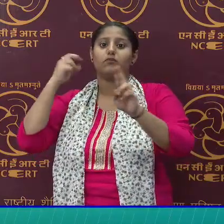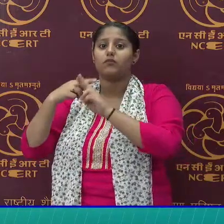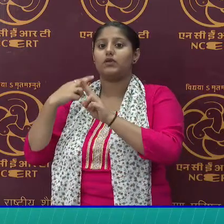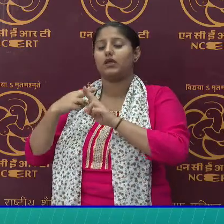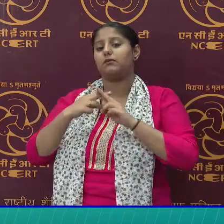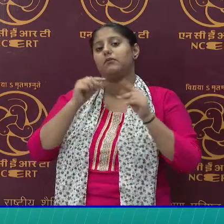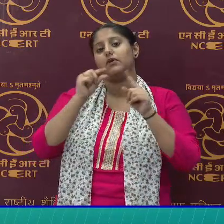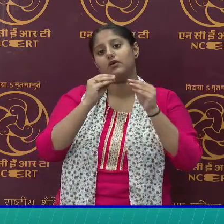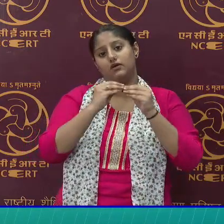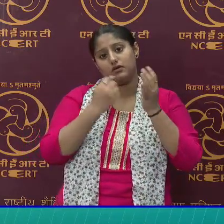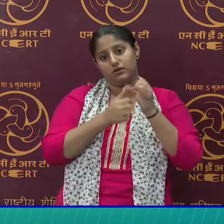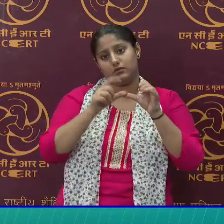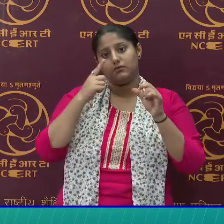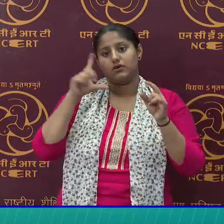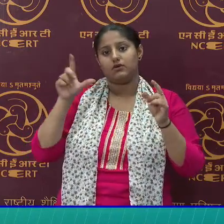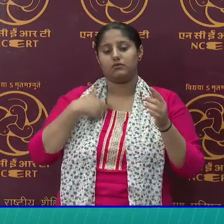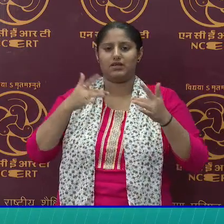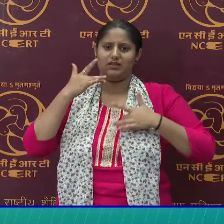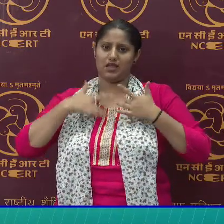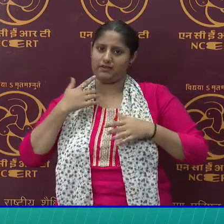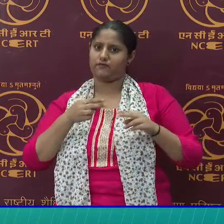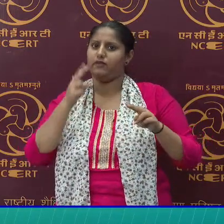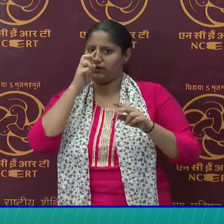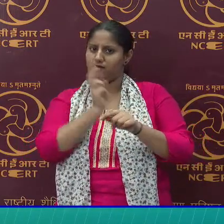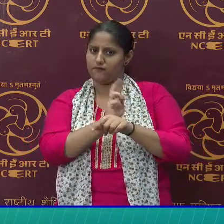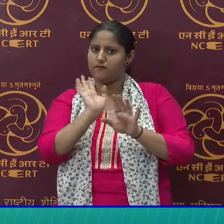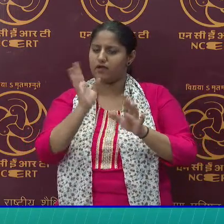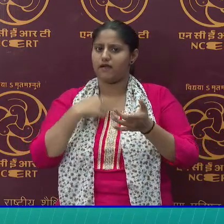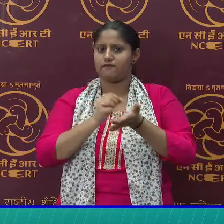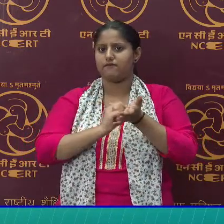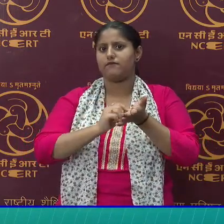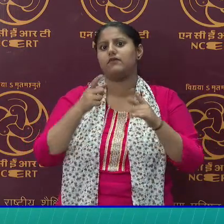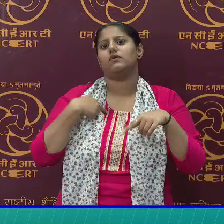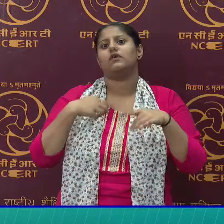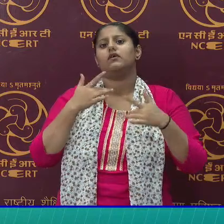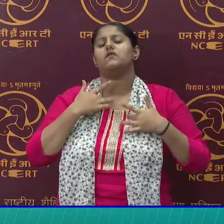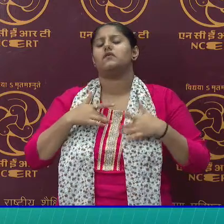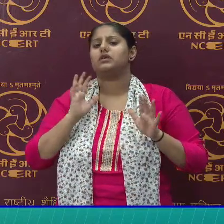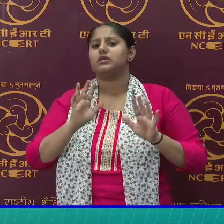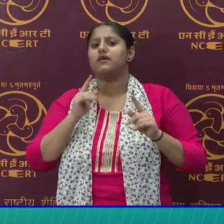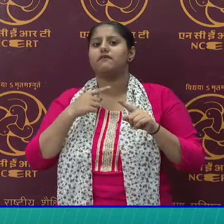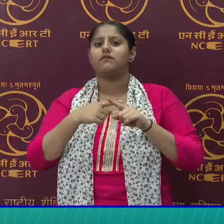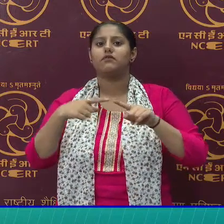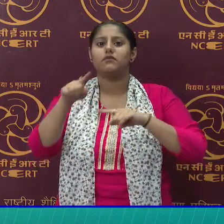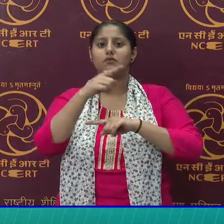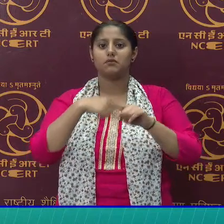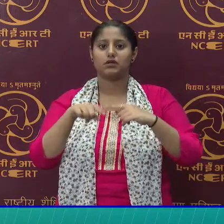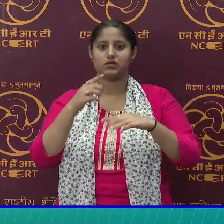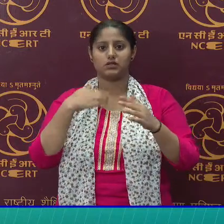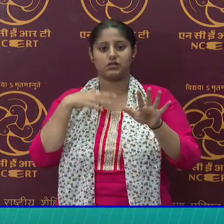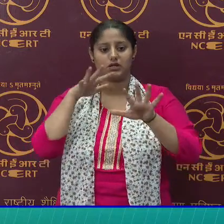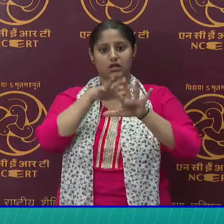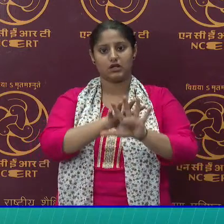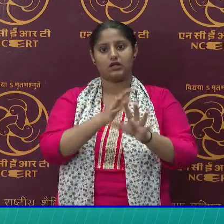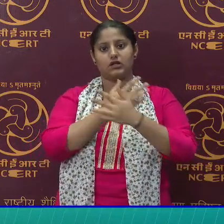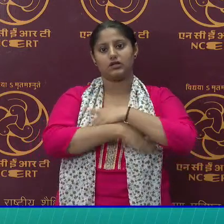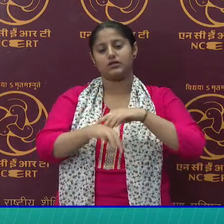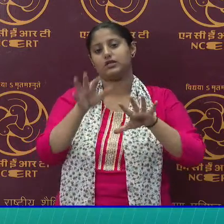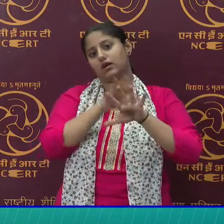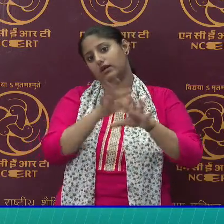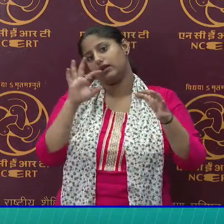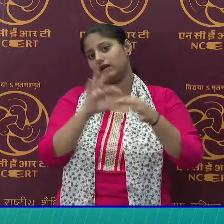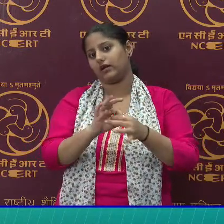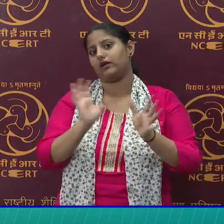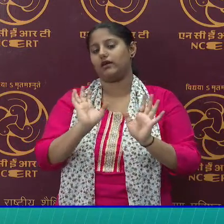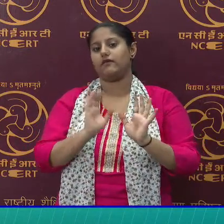Braille. So it's a fun activity, but it will bring home the point that you just said about inclusion Right. here.